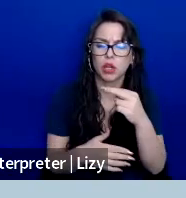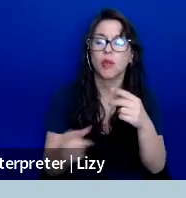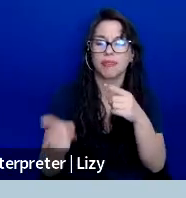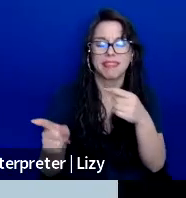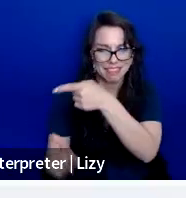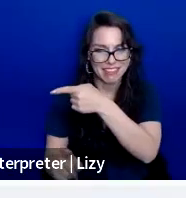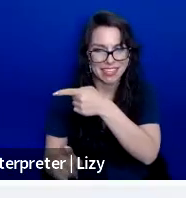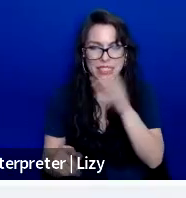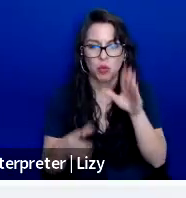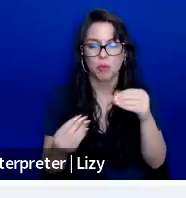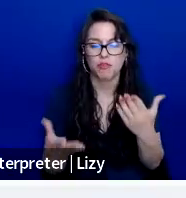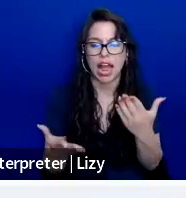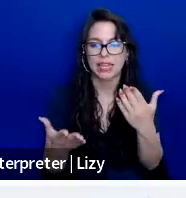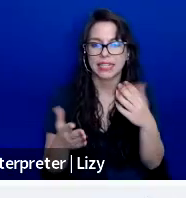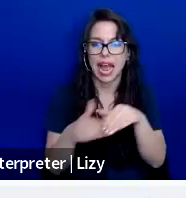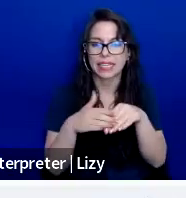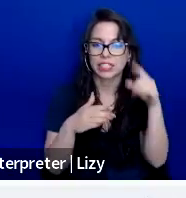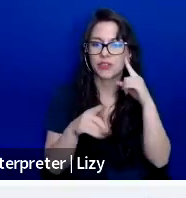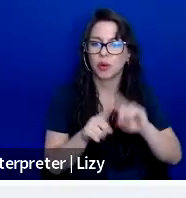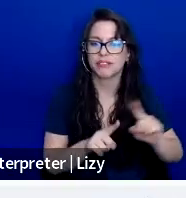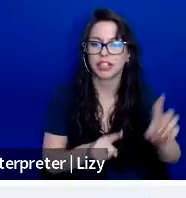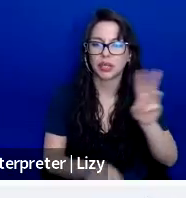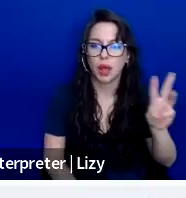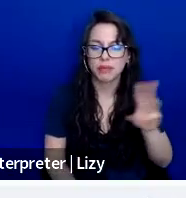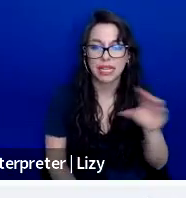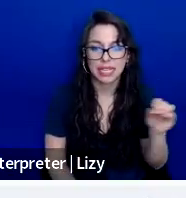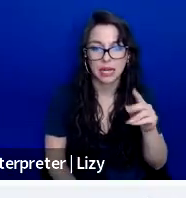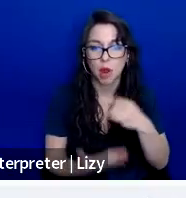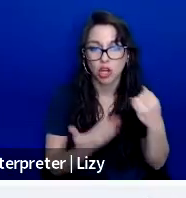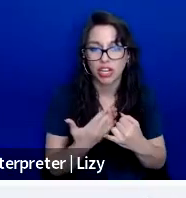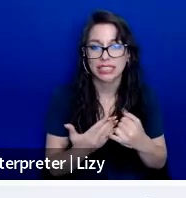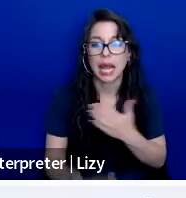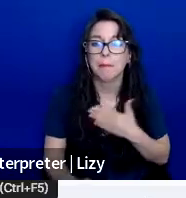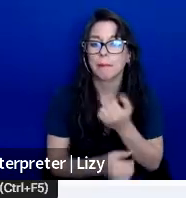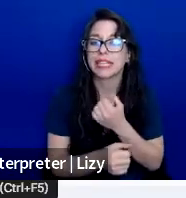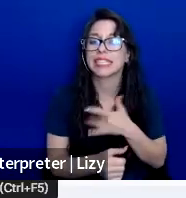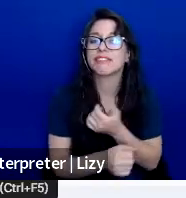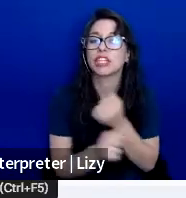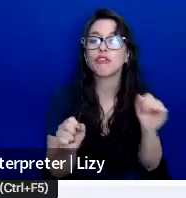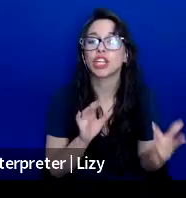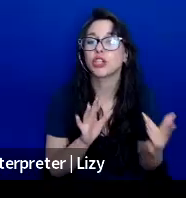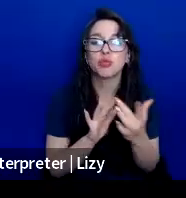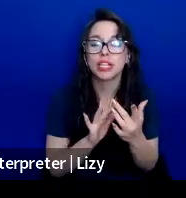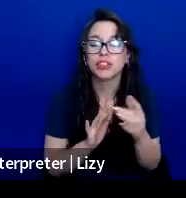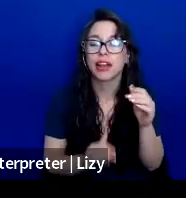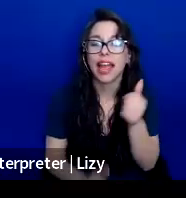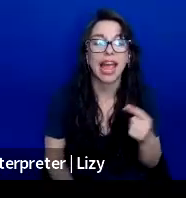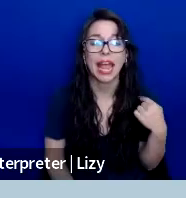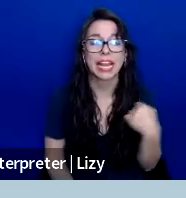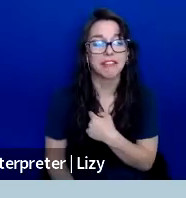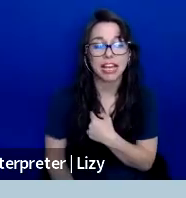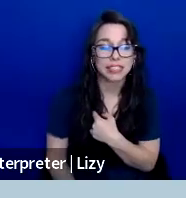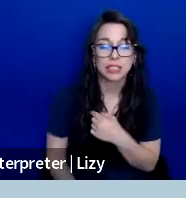access to our respective websites and projects. Please feel free to reach out to any one of us, all of